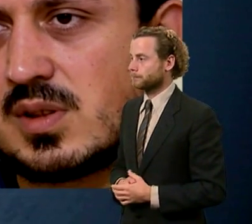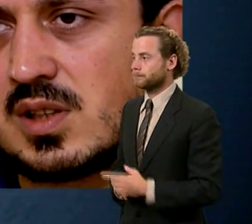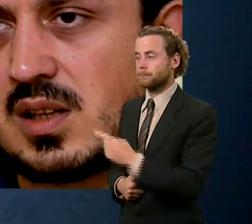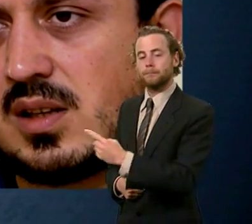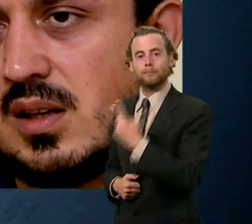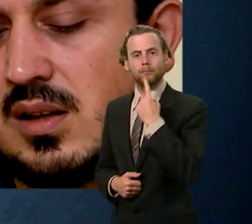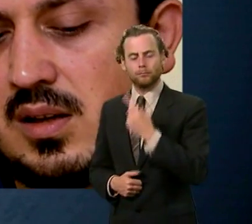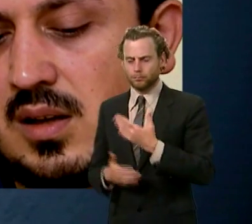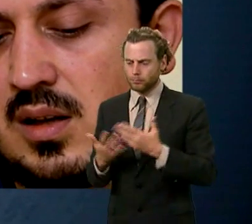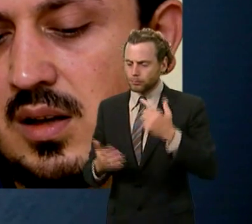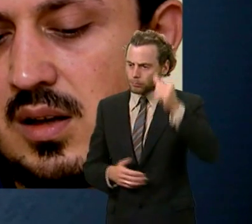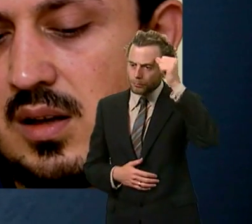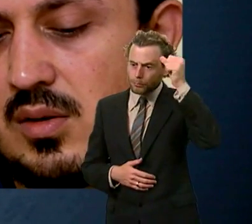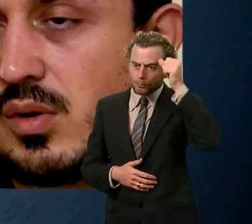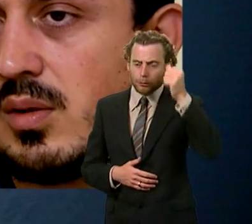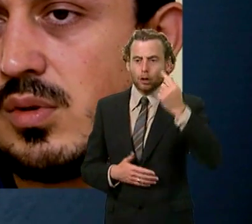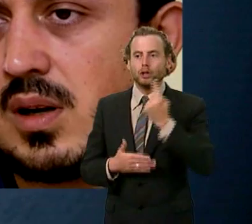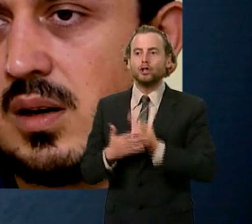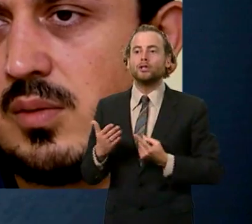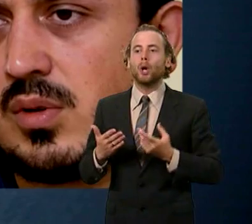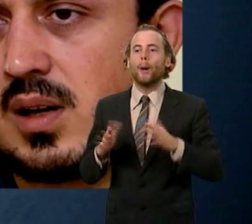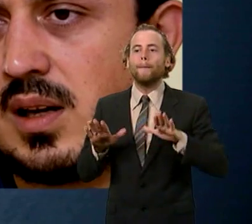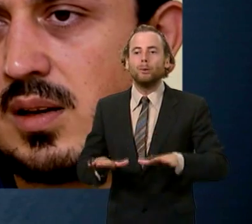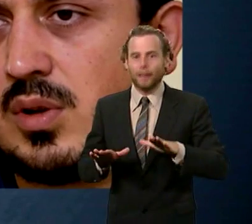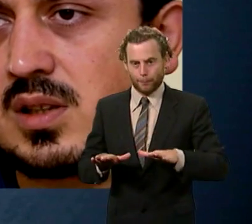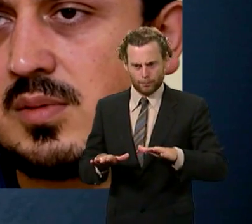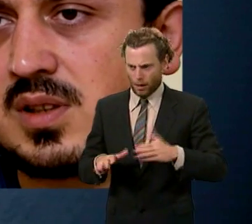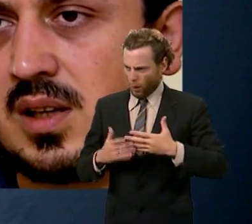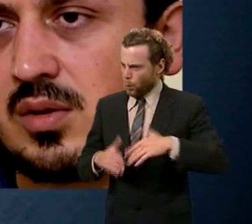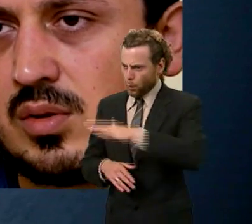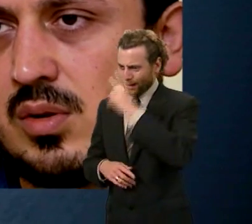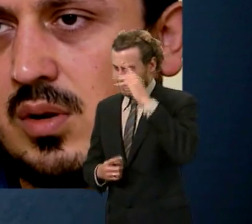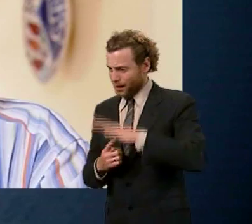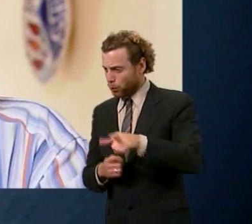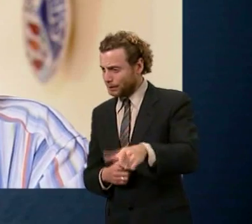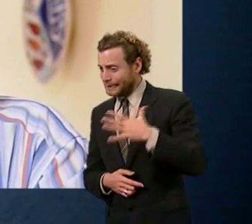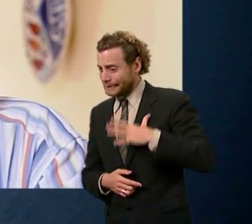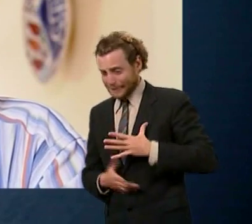Anyone with a conscience, not just Muslims, needed to take some aid to Gaza.